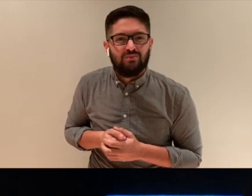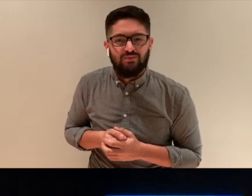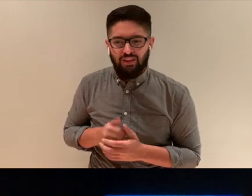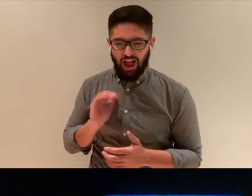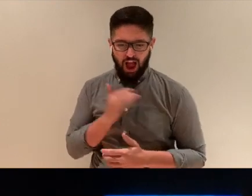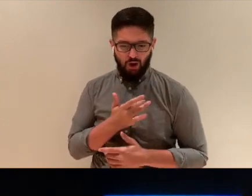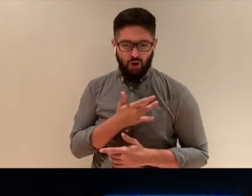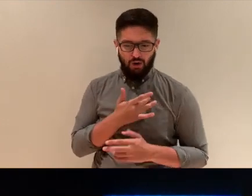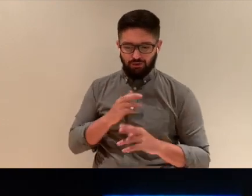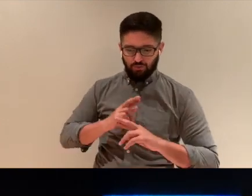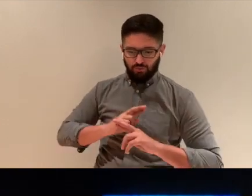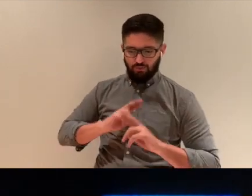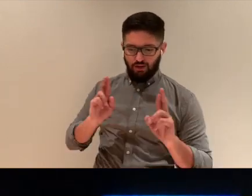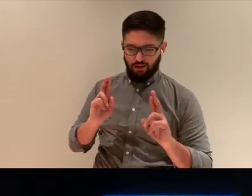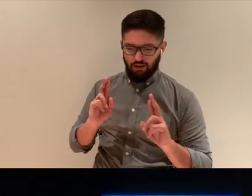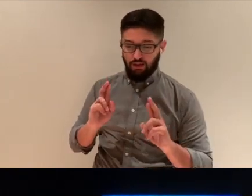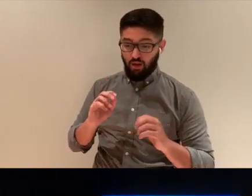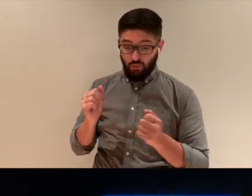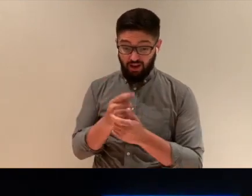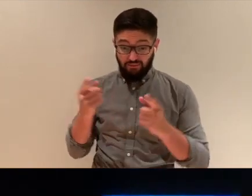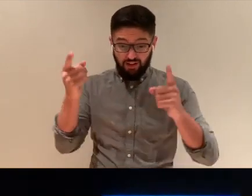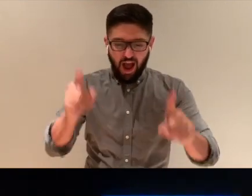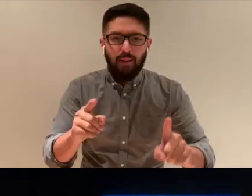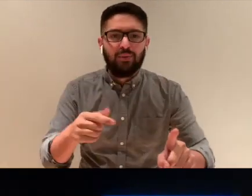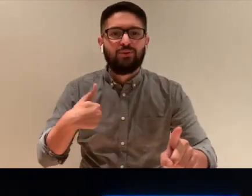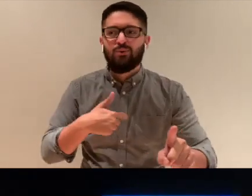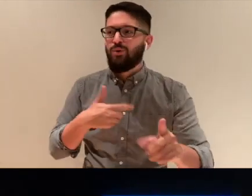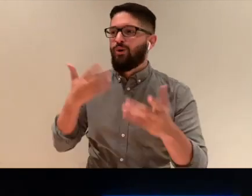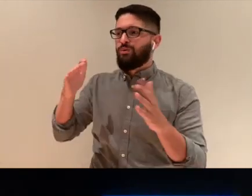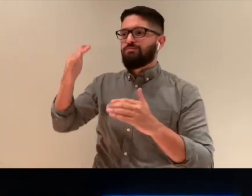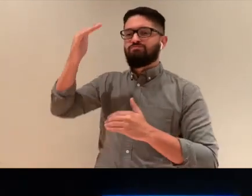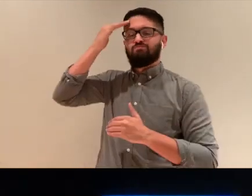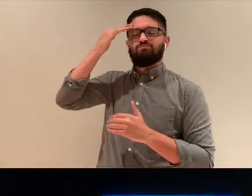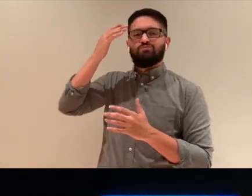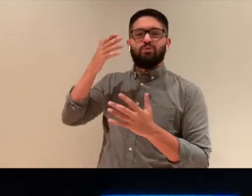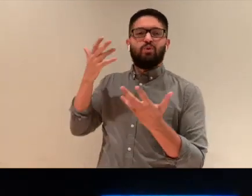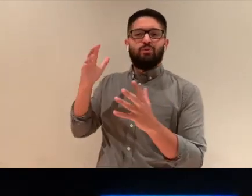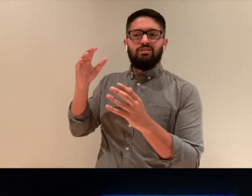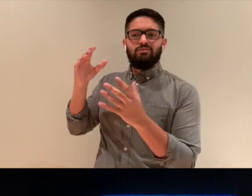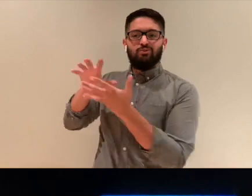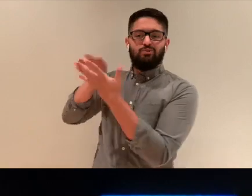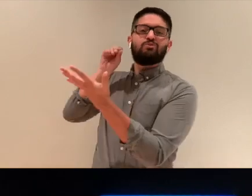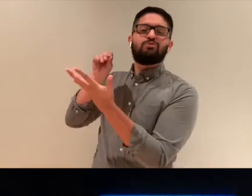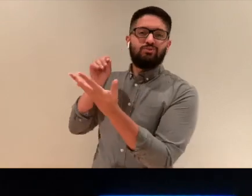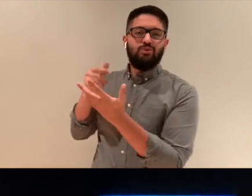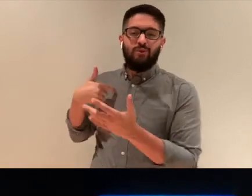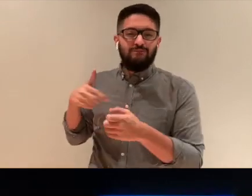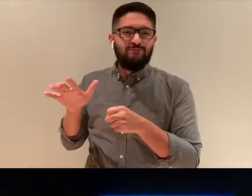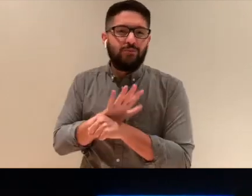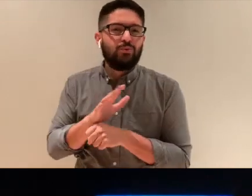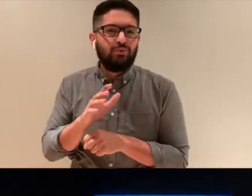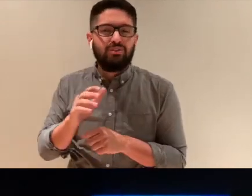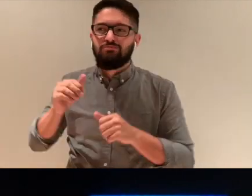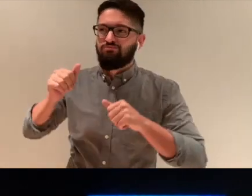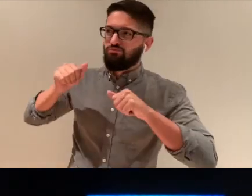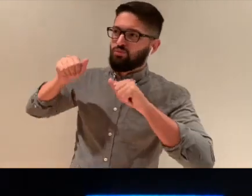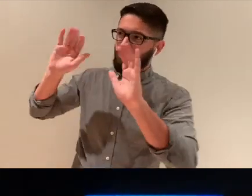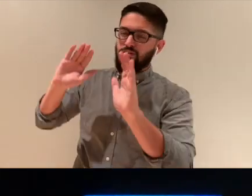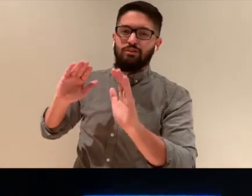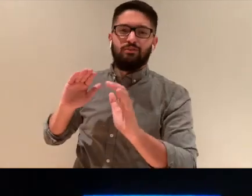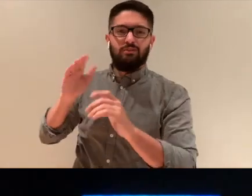that when our hearts will be ready when all this came, and that we would stay trusting him, and that we would be